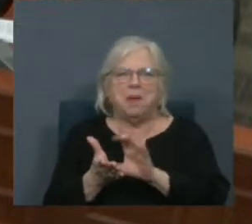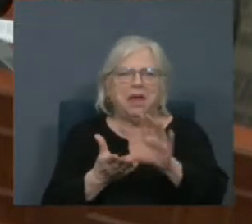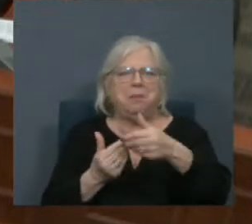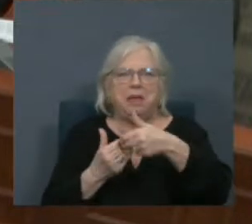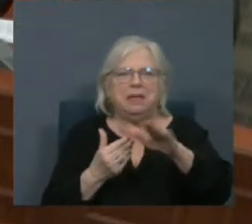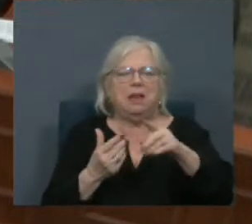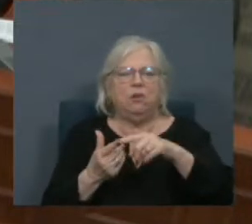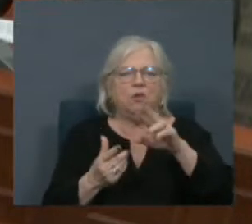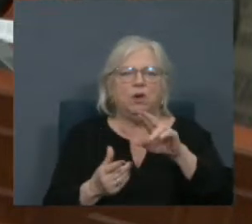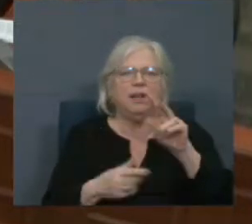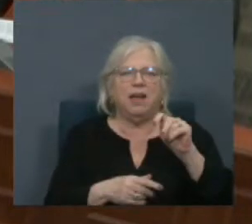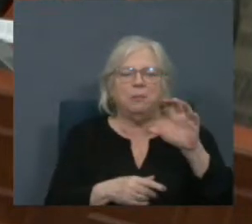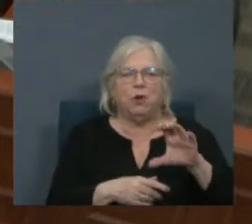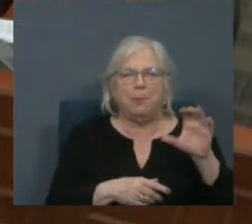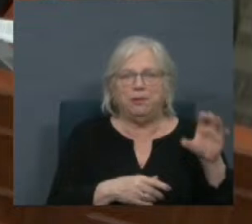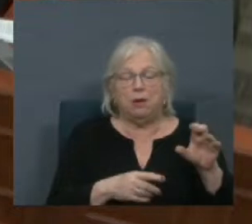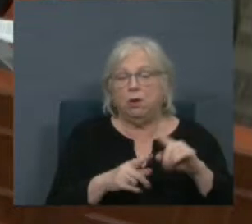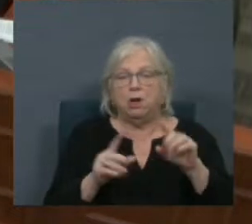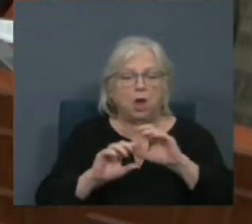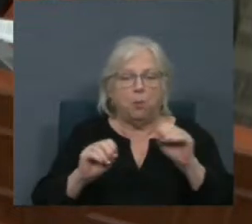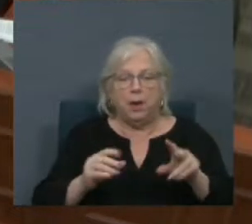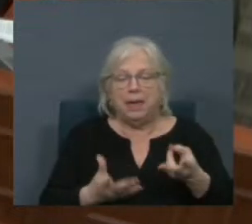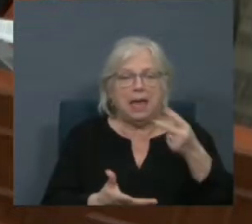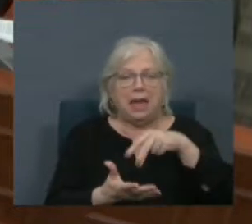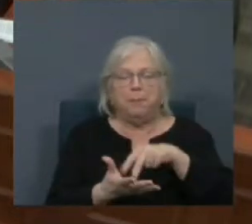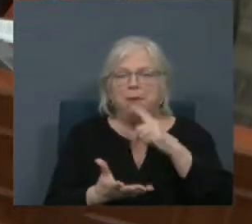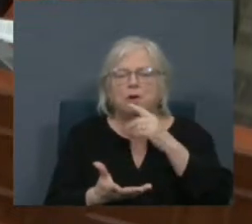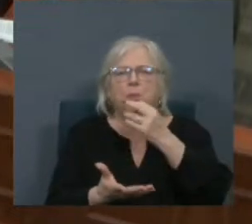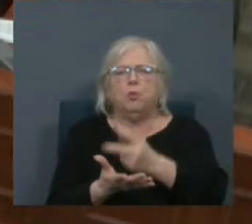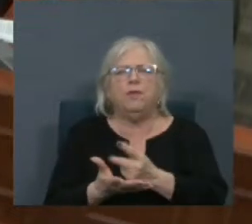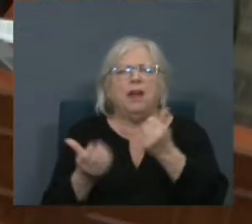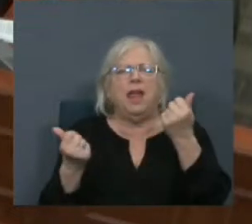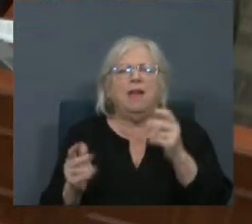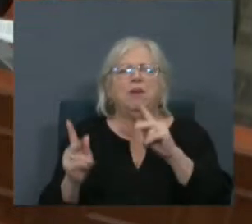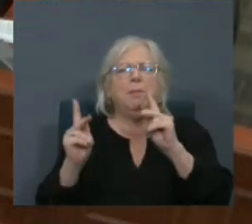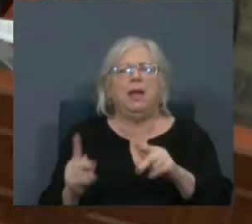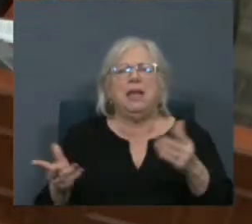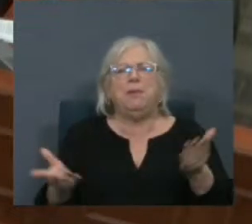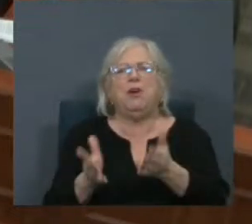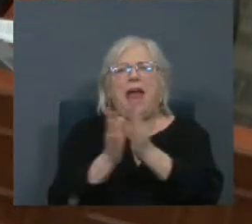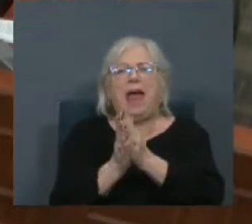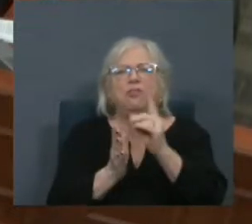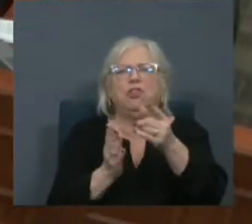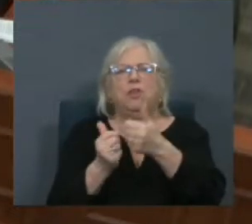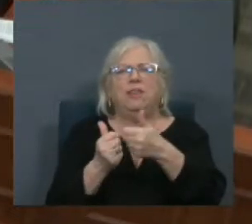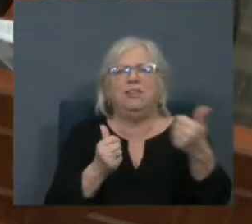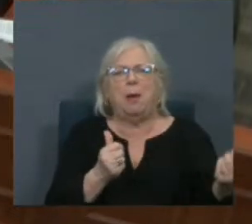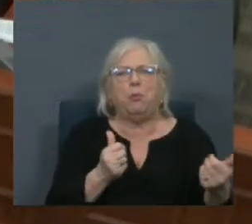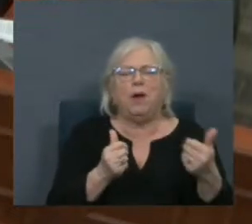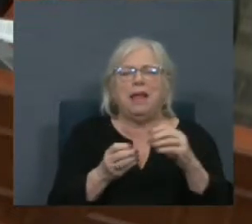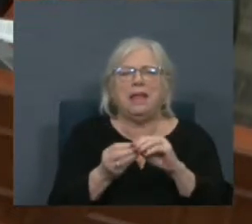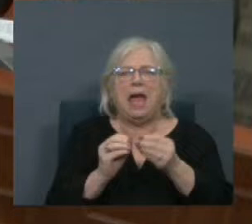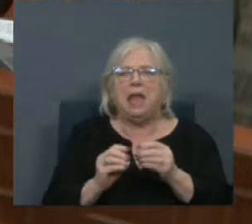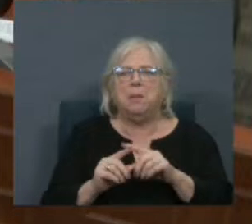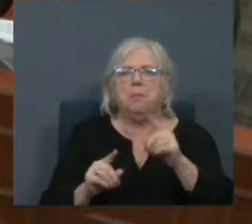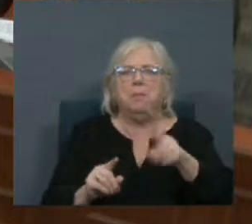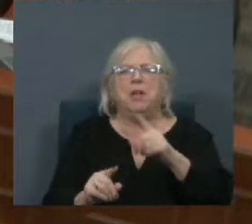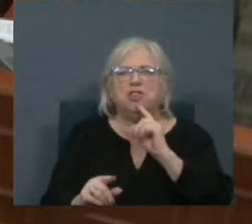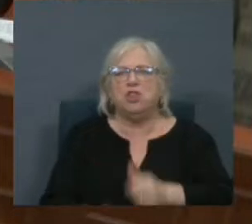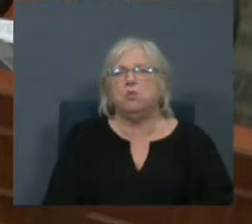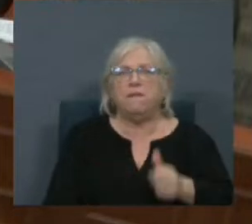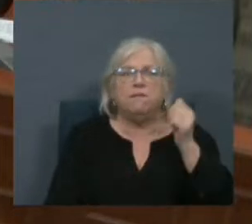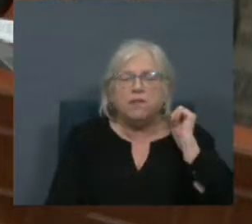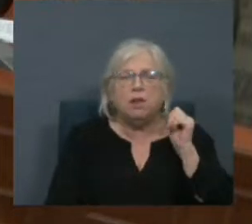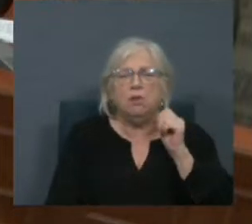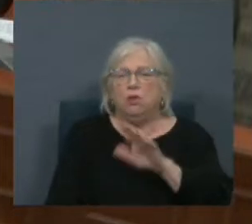the real-time crime center. No one got up here and proved it. Everyone up here asked you to separate the line items, but you